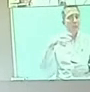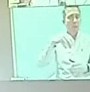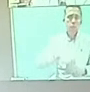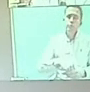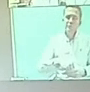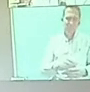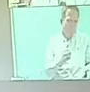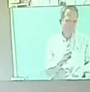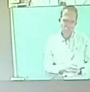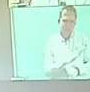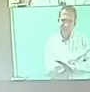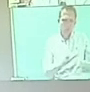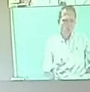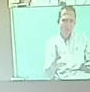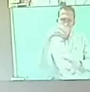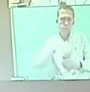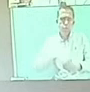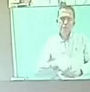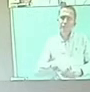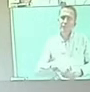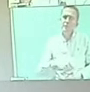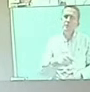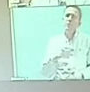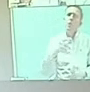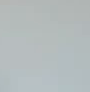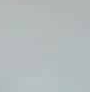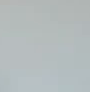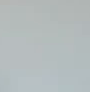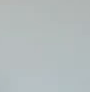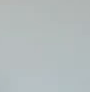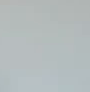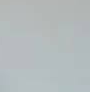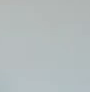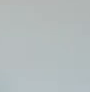the case, he should maybe guard against that. Thank you.